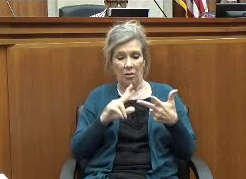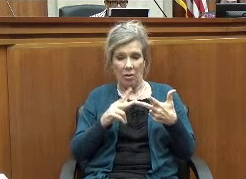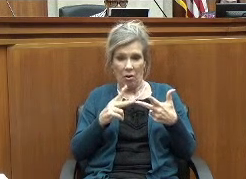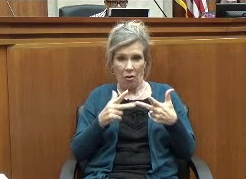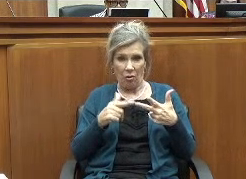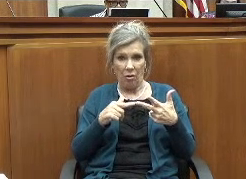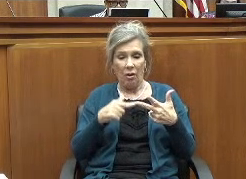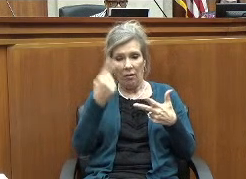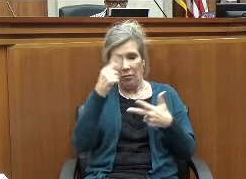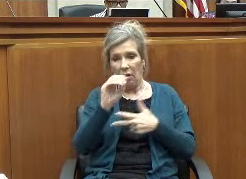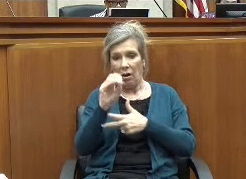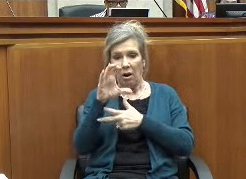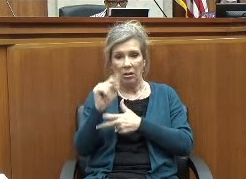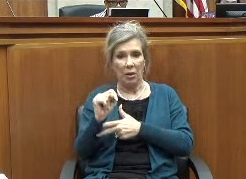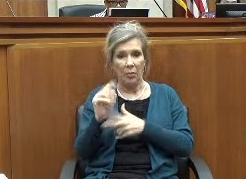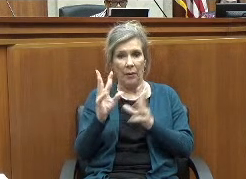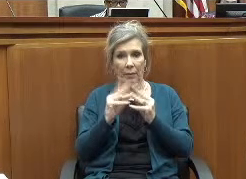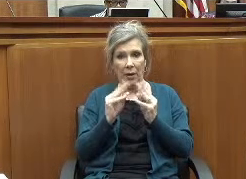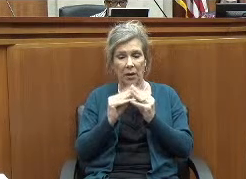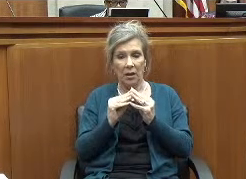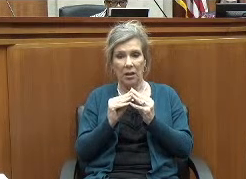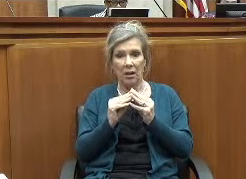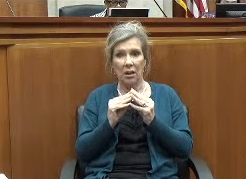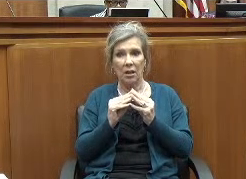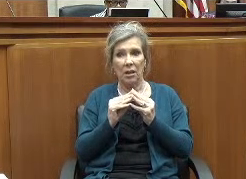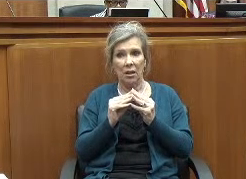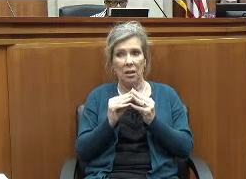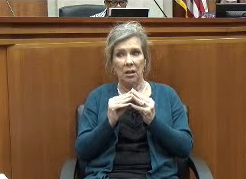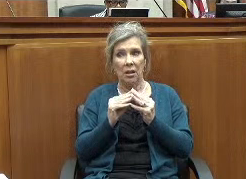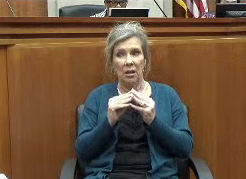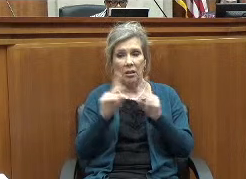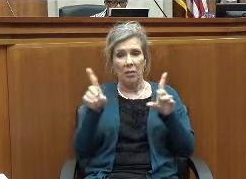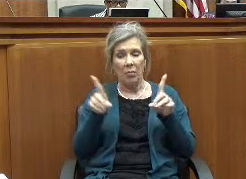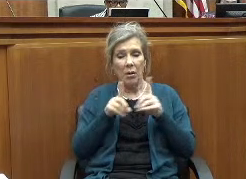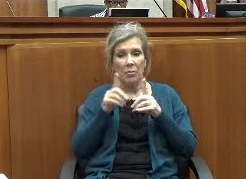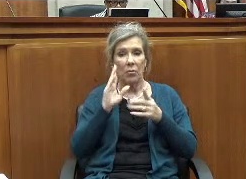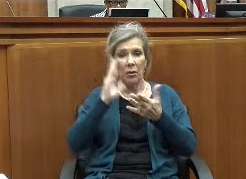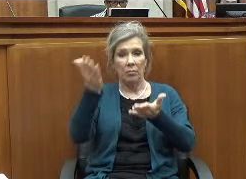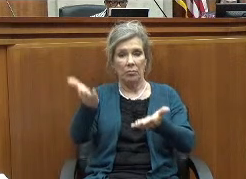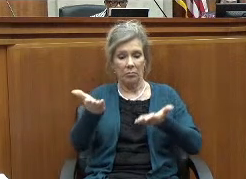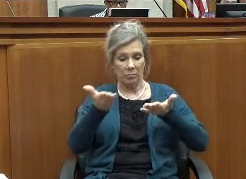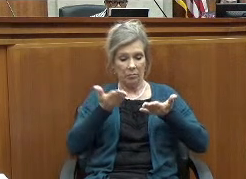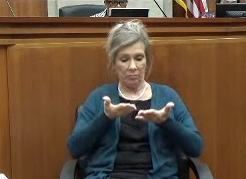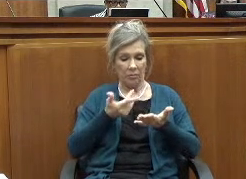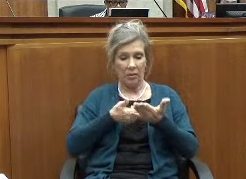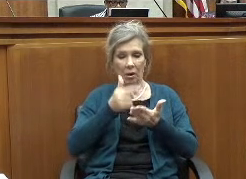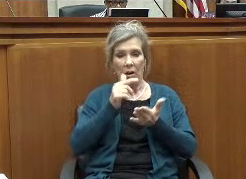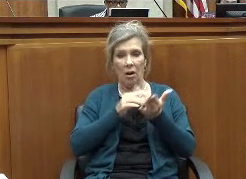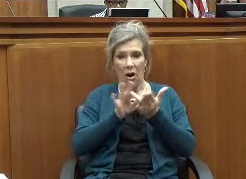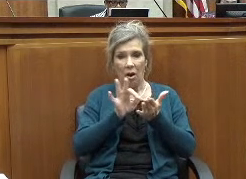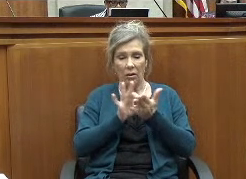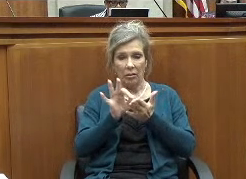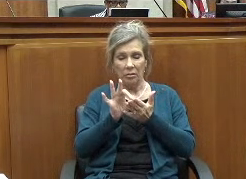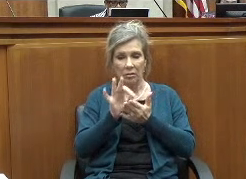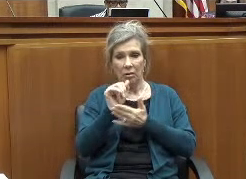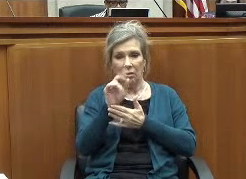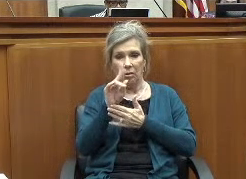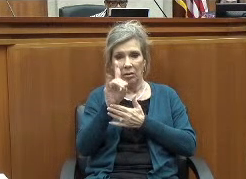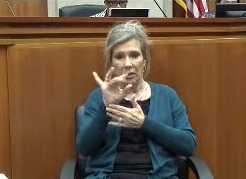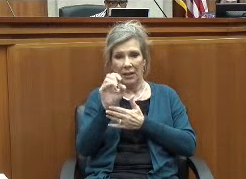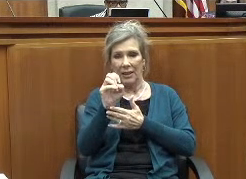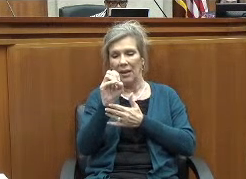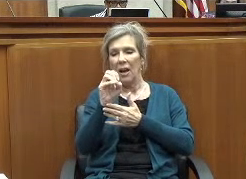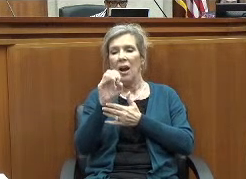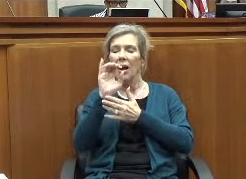that for the October meeting, that the department present to us an audit of the IEP services that are being